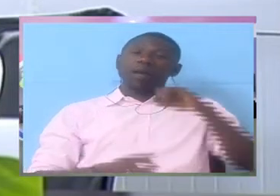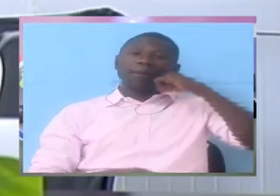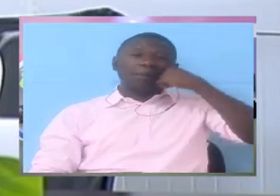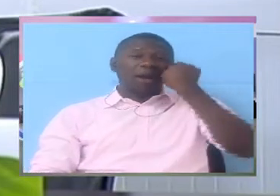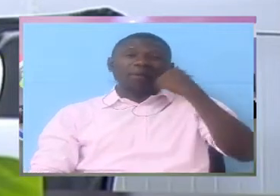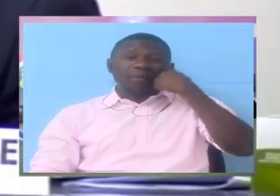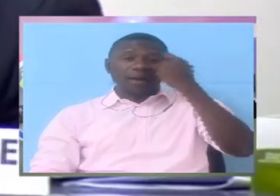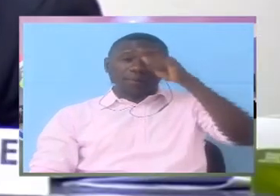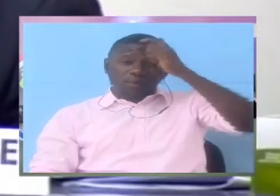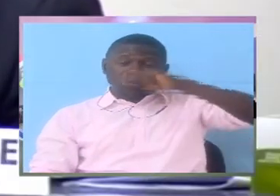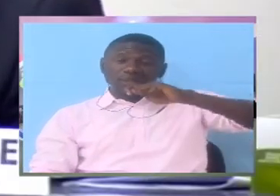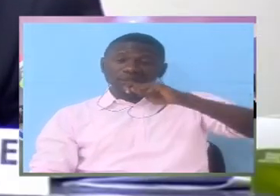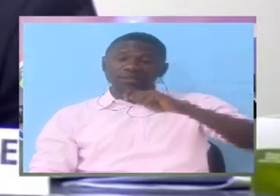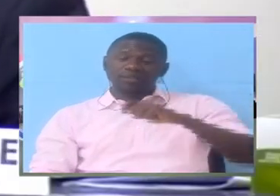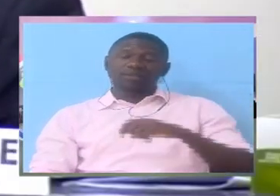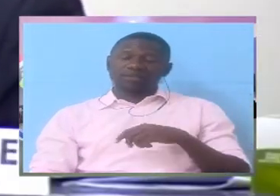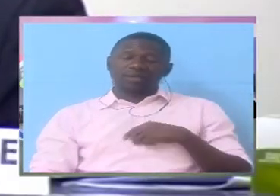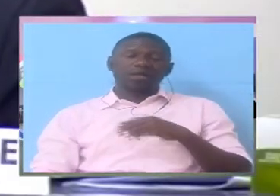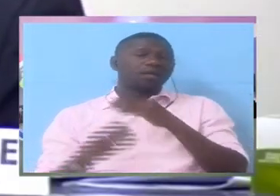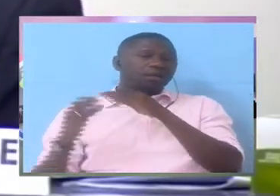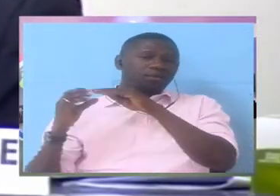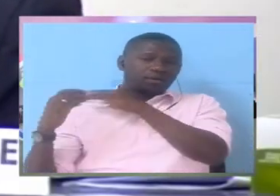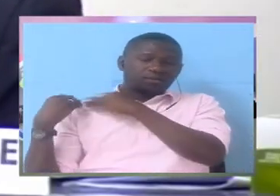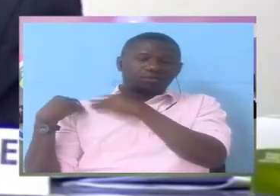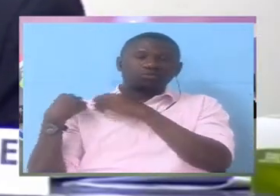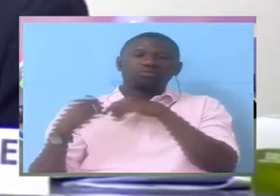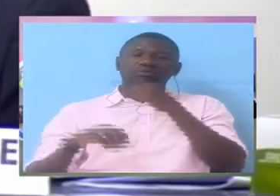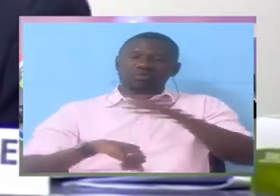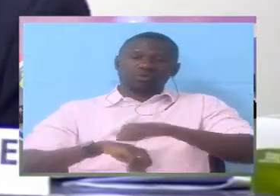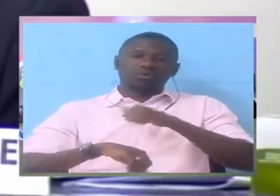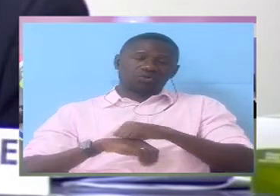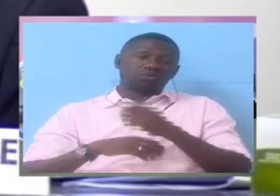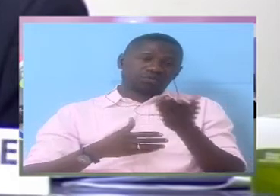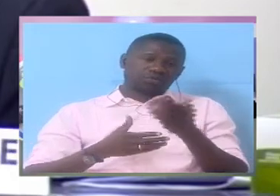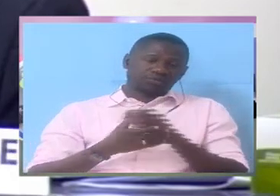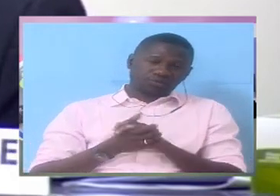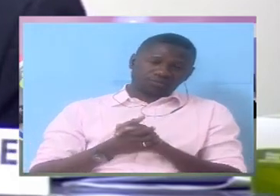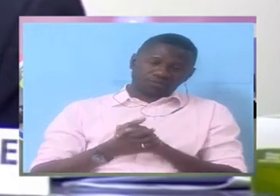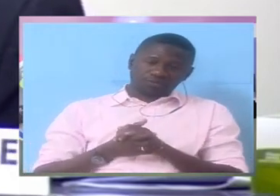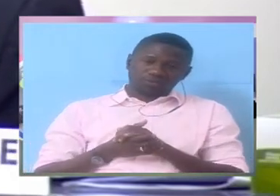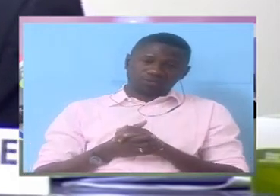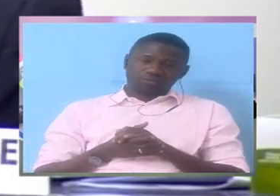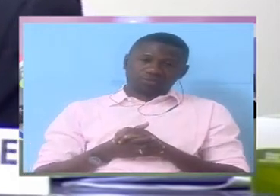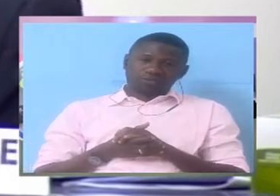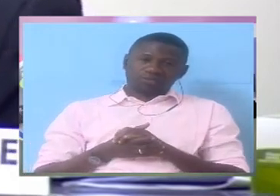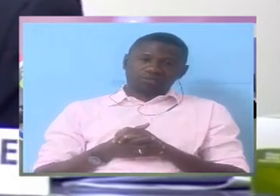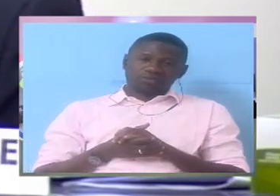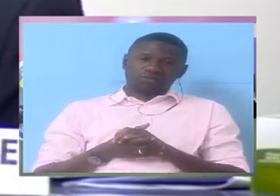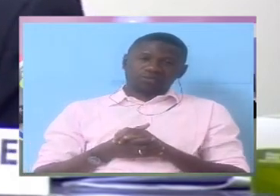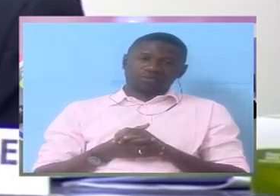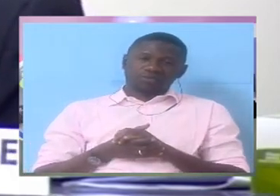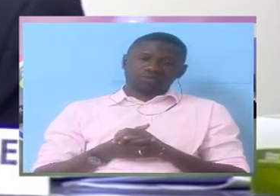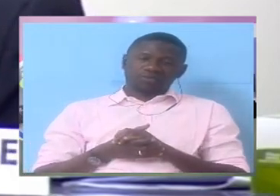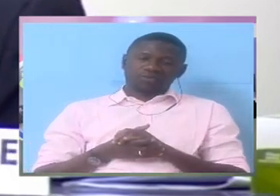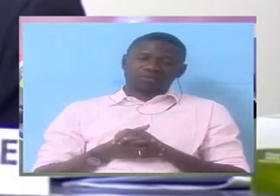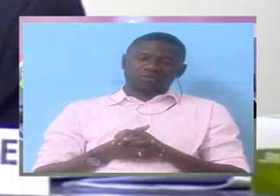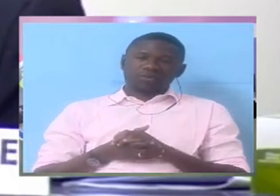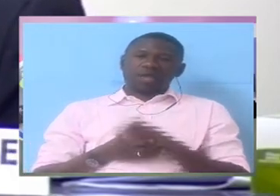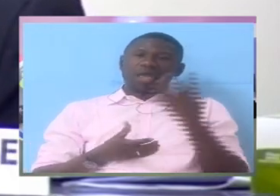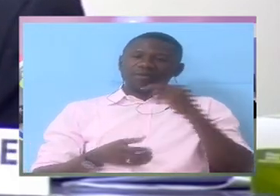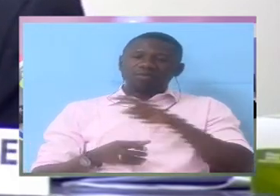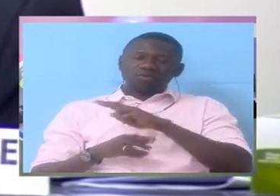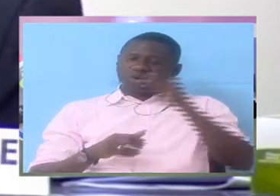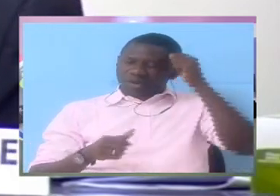If you cannot recall who did the torturing, at least you should be able to recall how he was